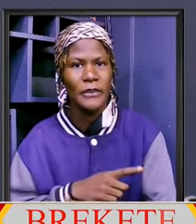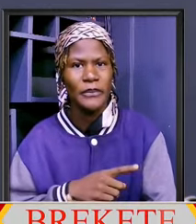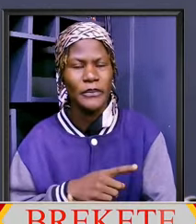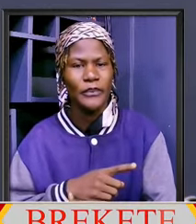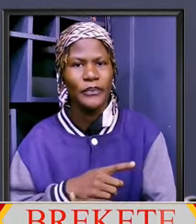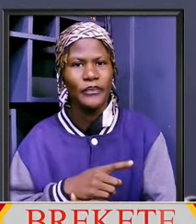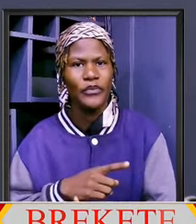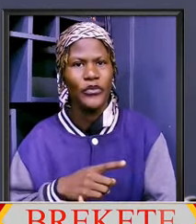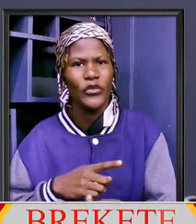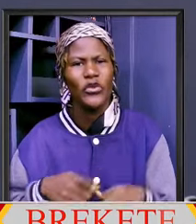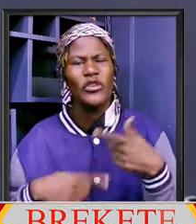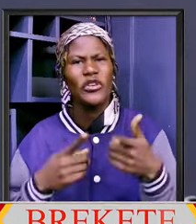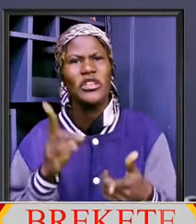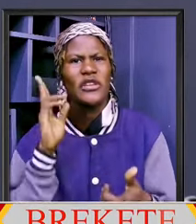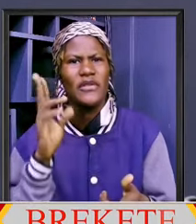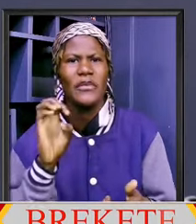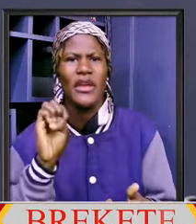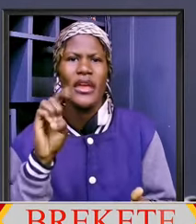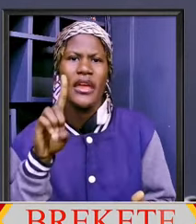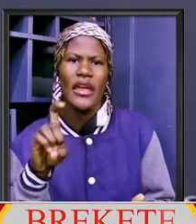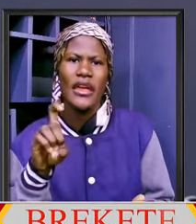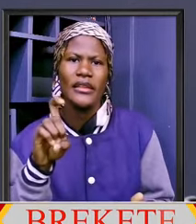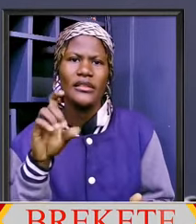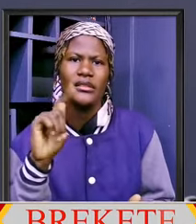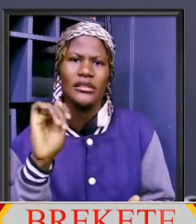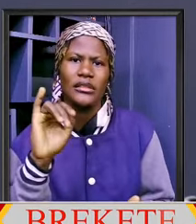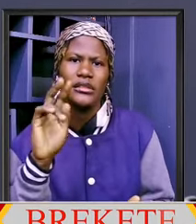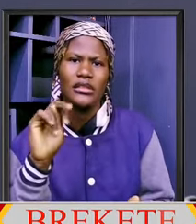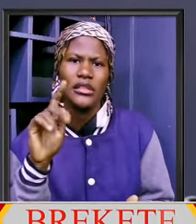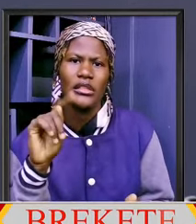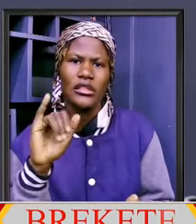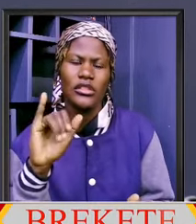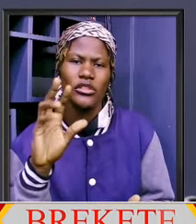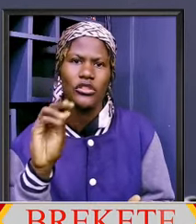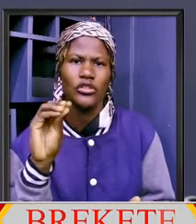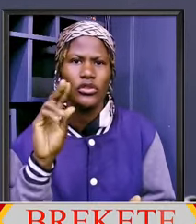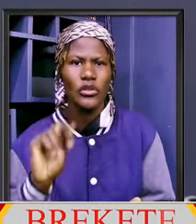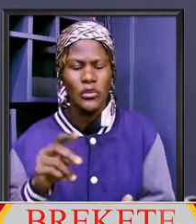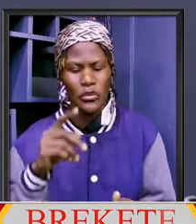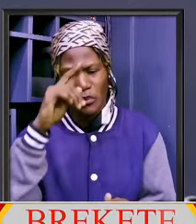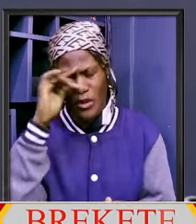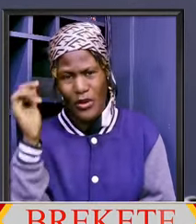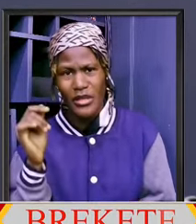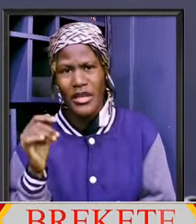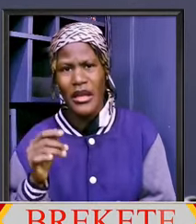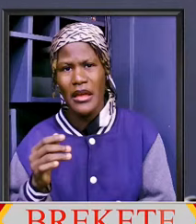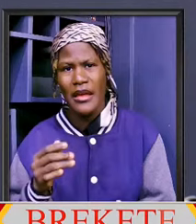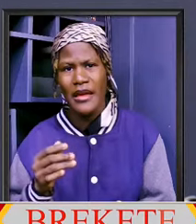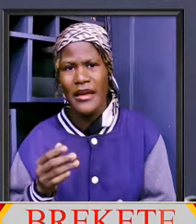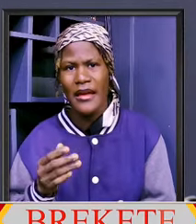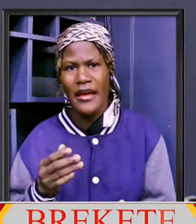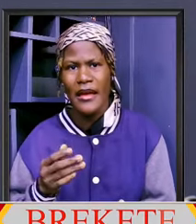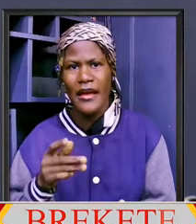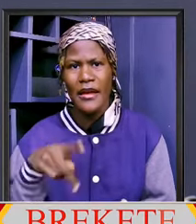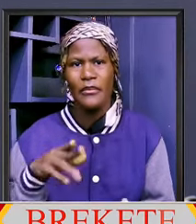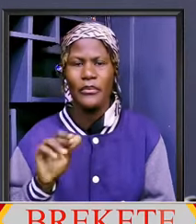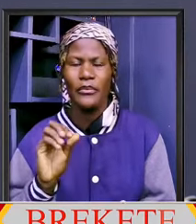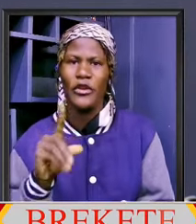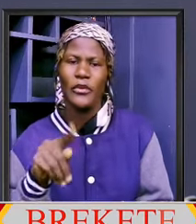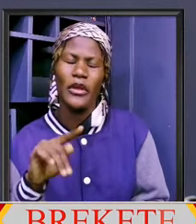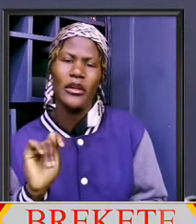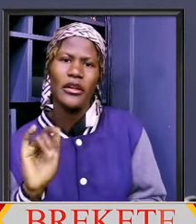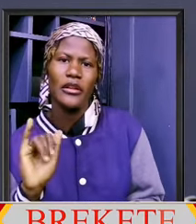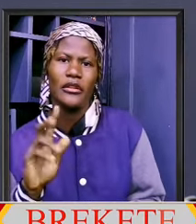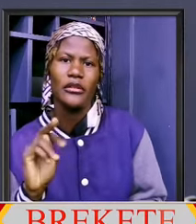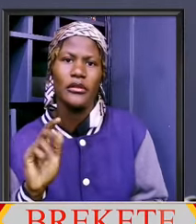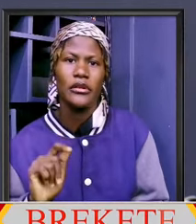extension. Oh, they go give this one extension because then they prepare somebody. Within they give accelerated promotion, make it be say